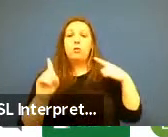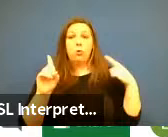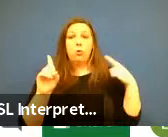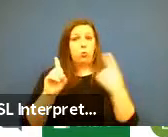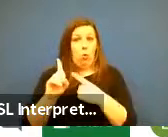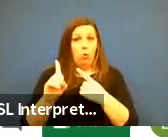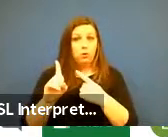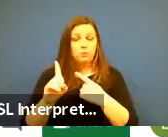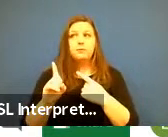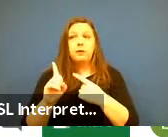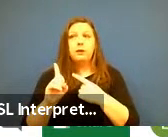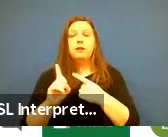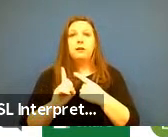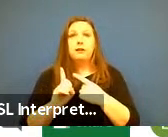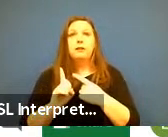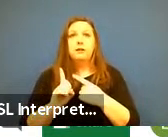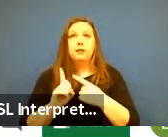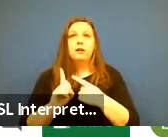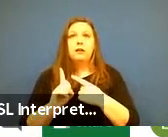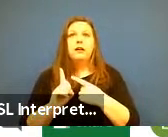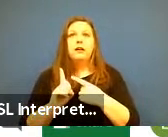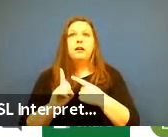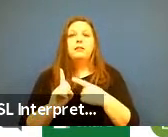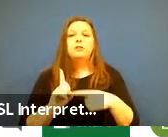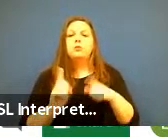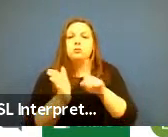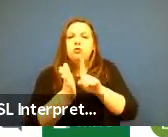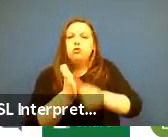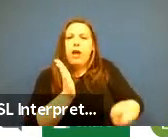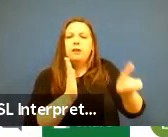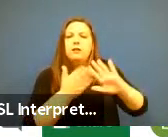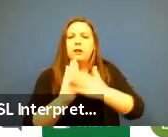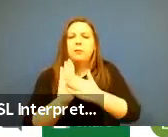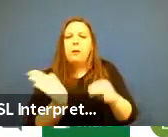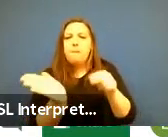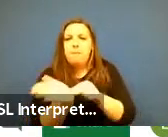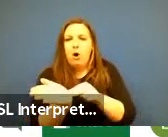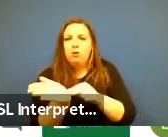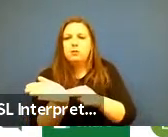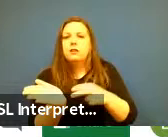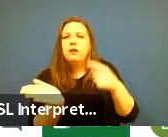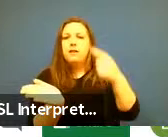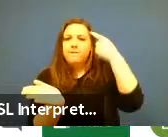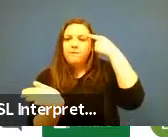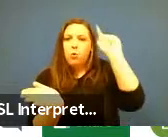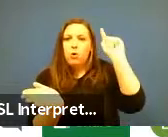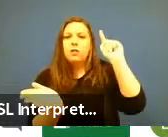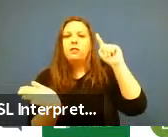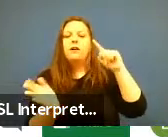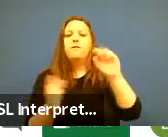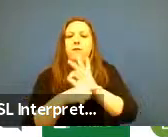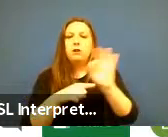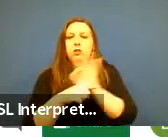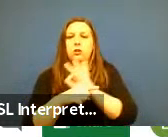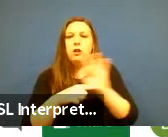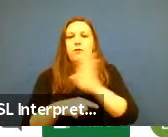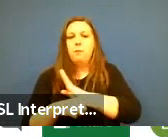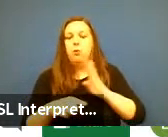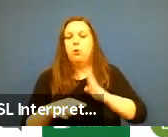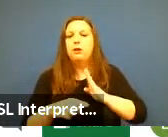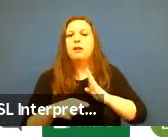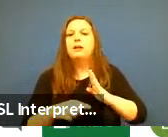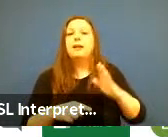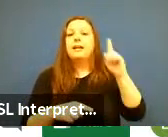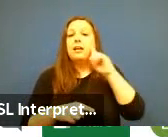is actually to get the community's pulse on the functioning of the board. Inherent in that will probably be like some things that